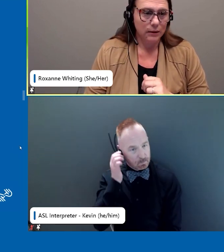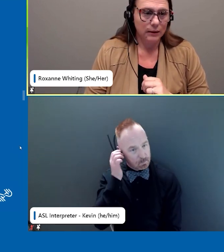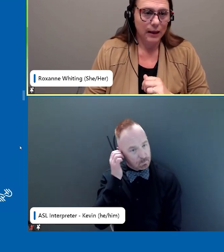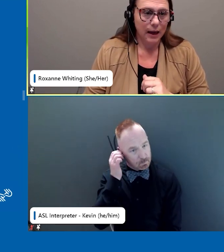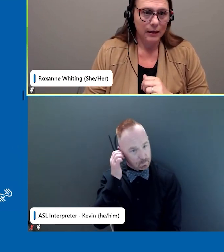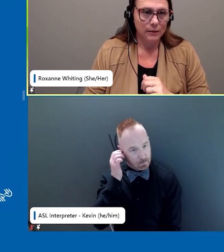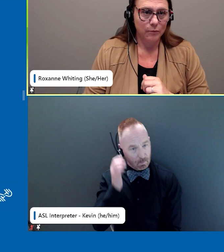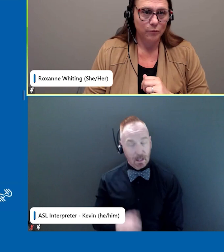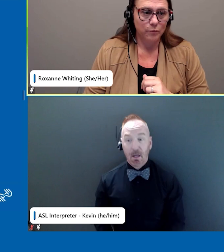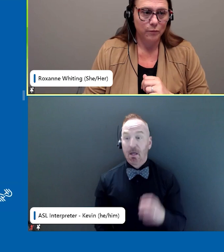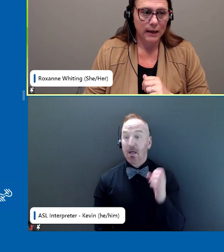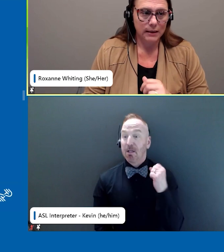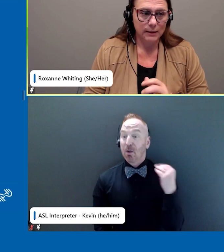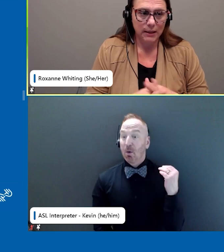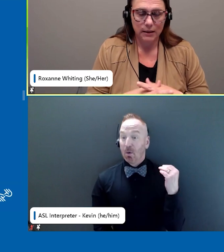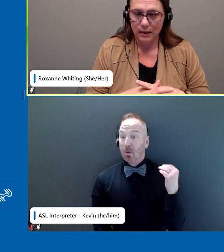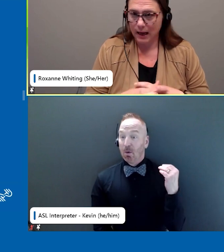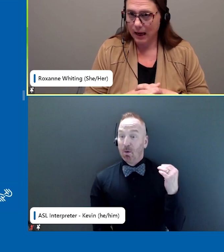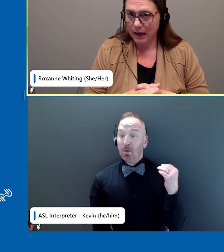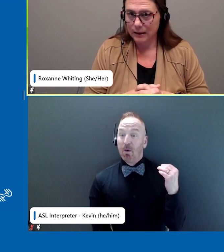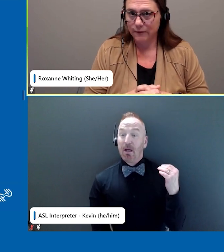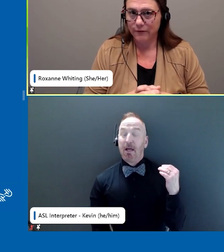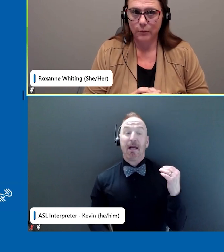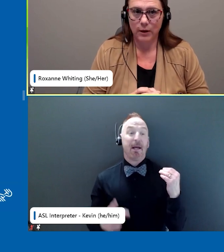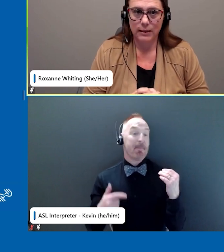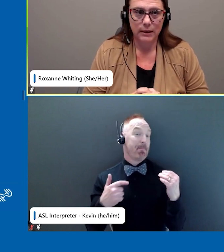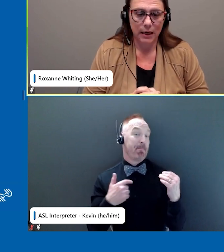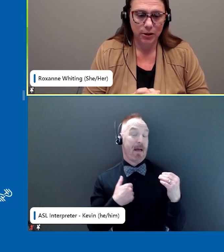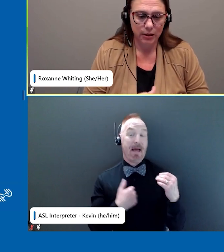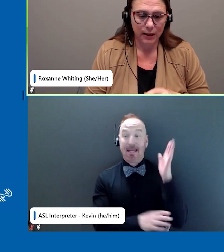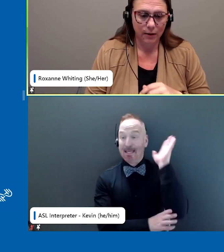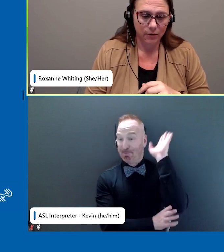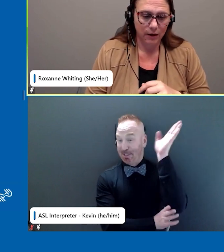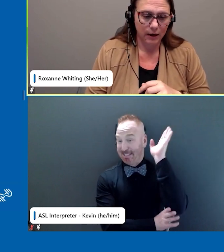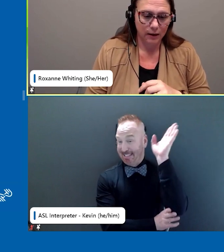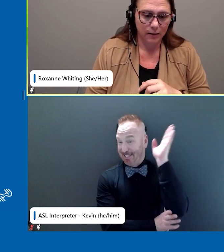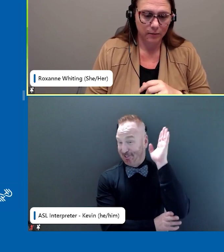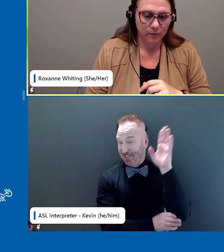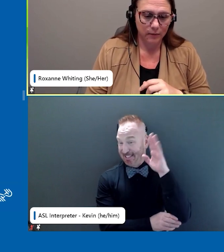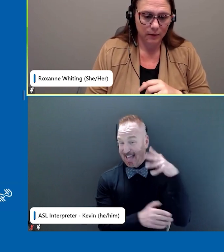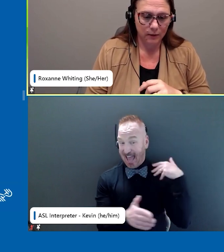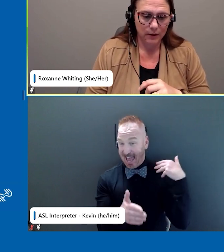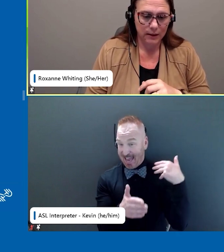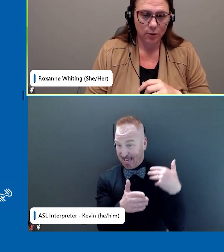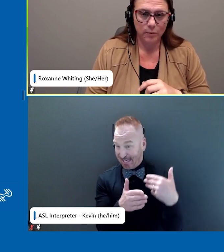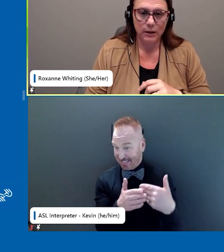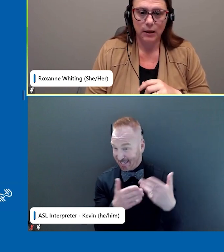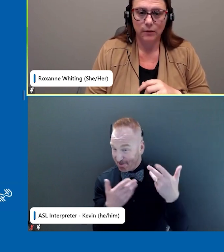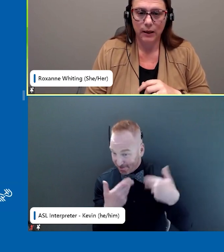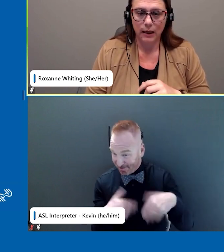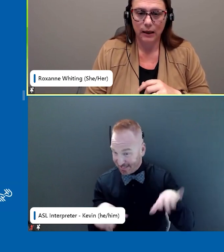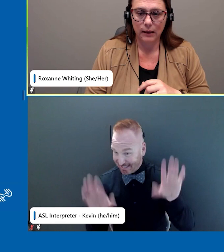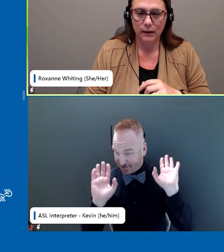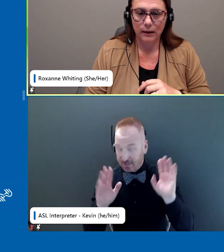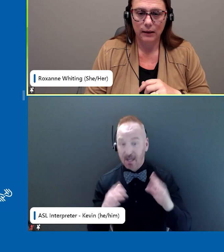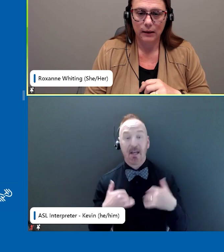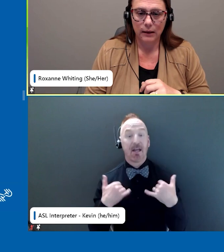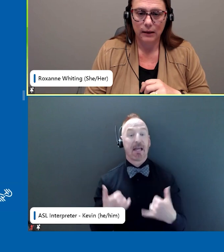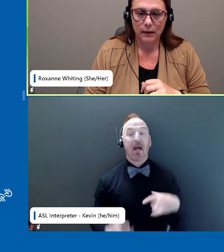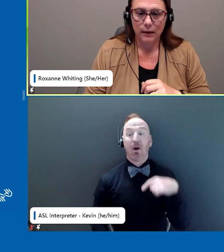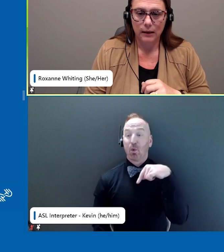So that brings me to the end of the presentation. Now, I'll just open the